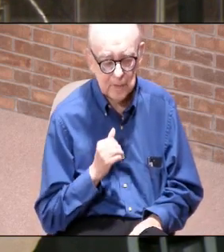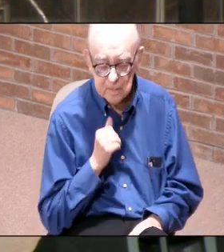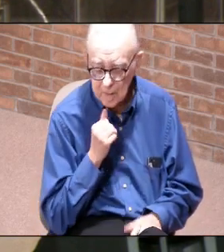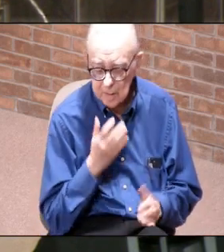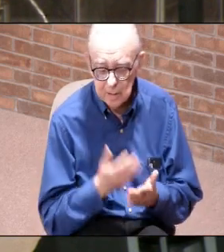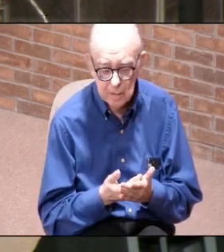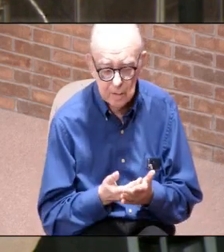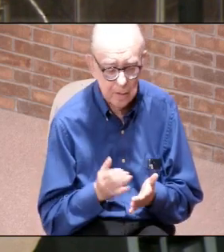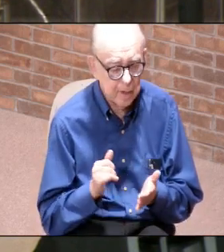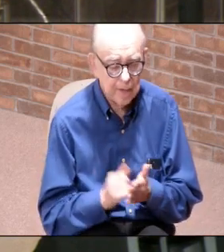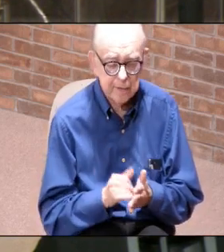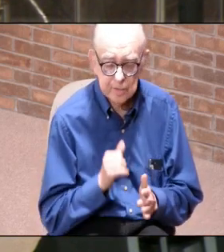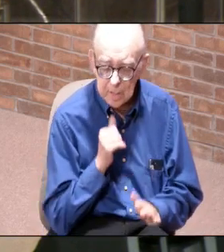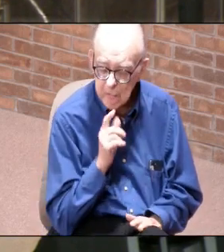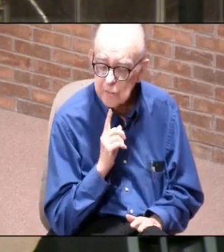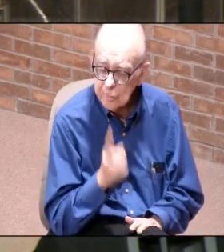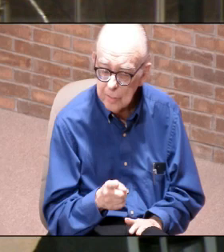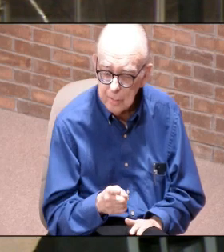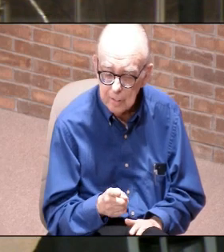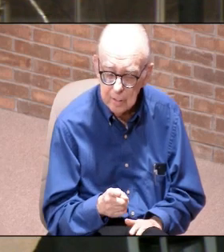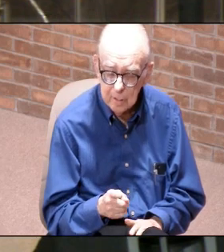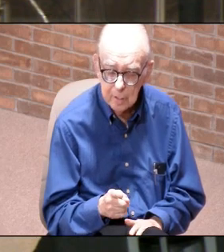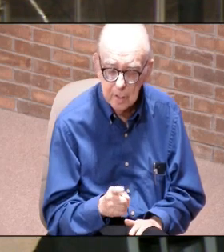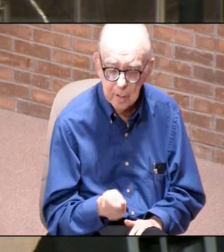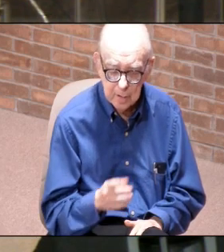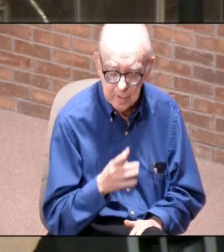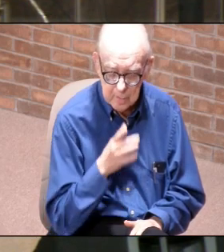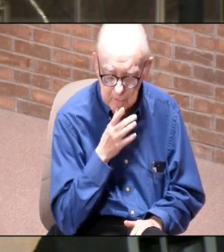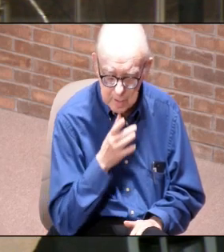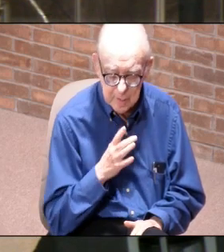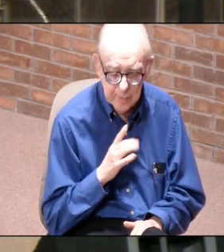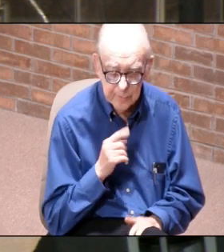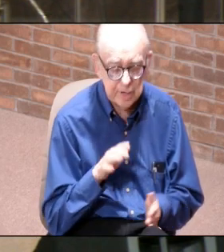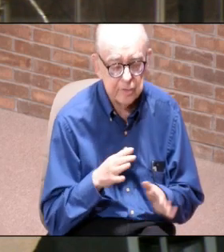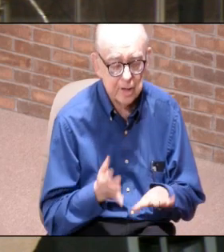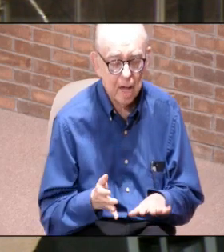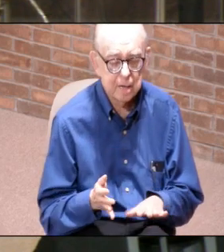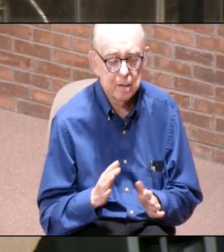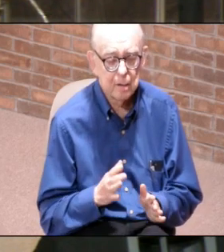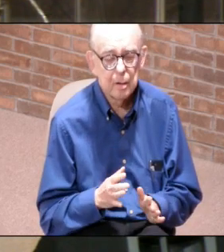And unfortunately, that's not true. There was a lady that just died